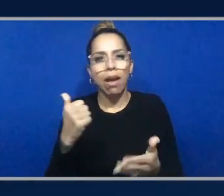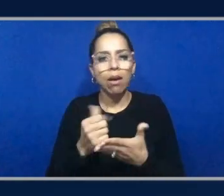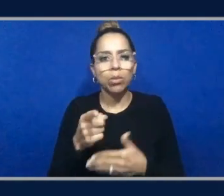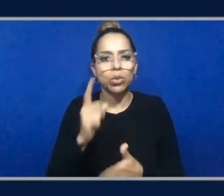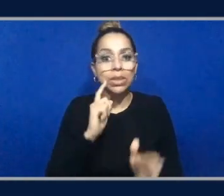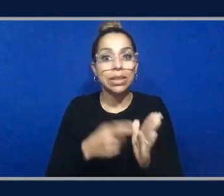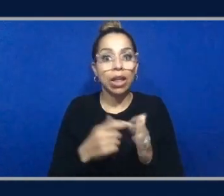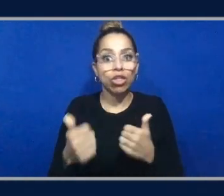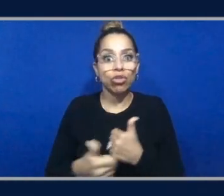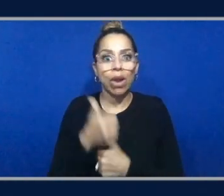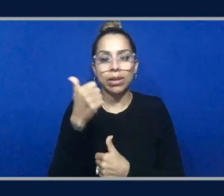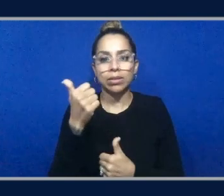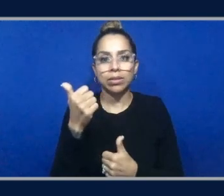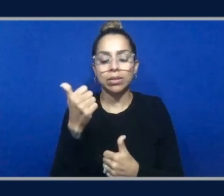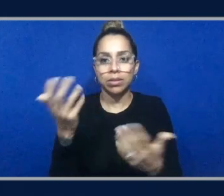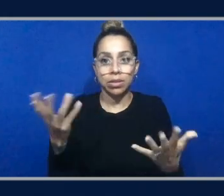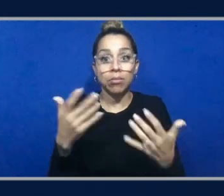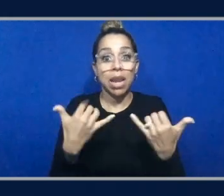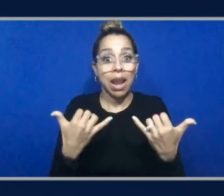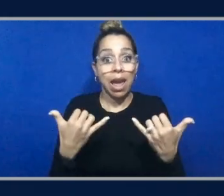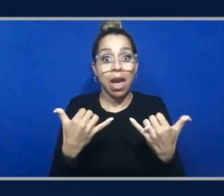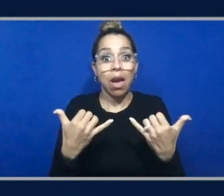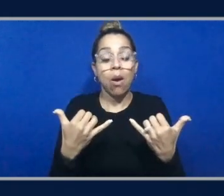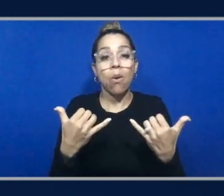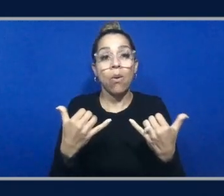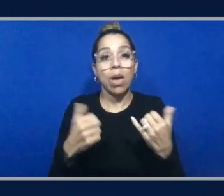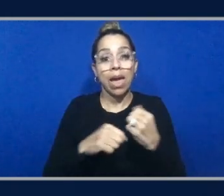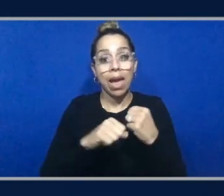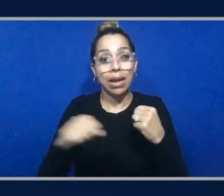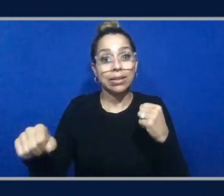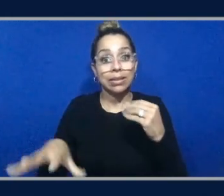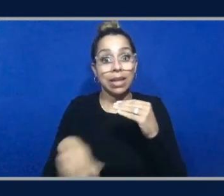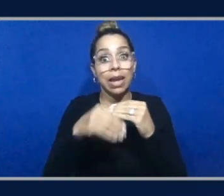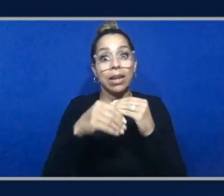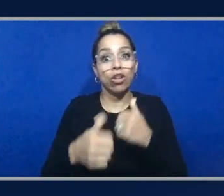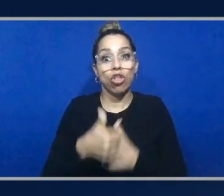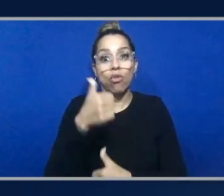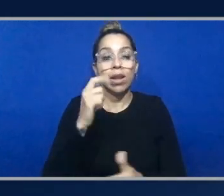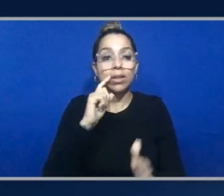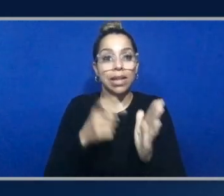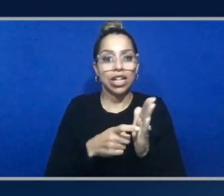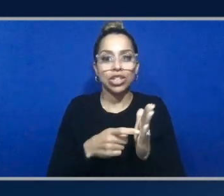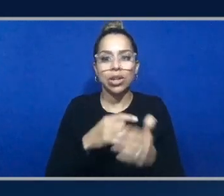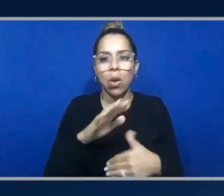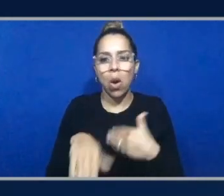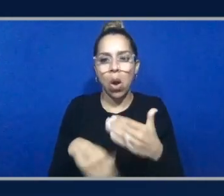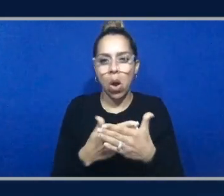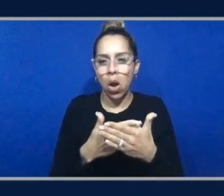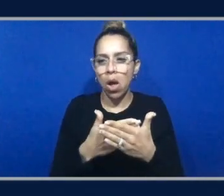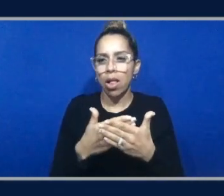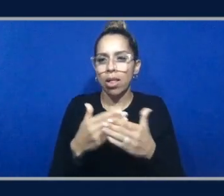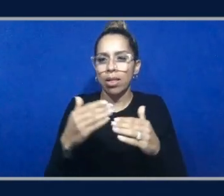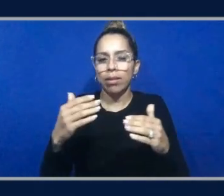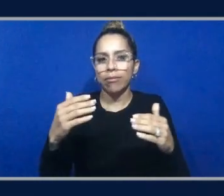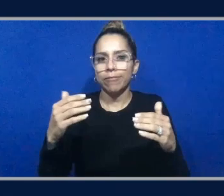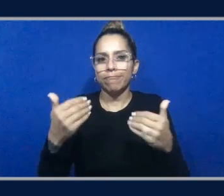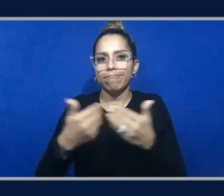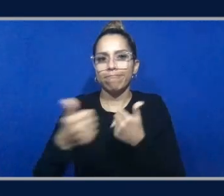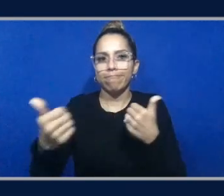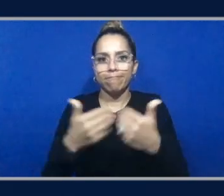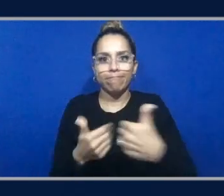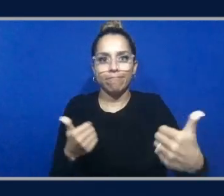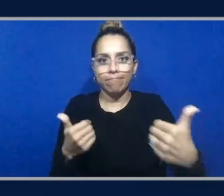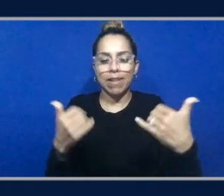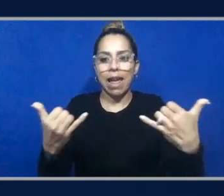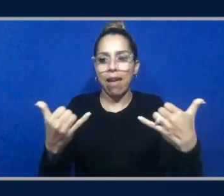threat detection, we put the puzzle pieces together. So instead of you having to look at all the individual GuardDuty